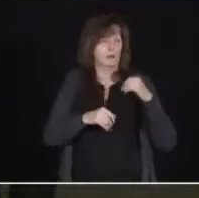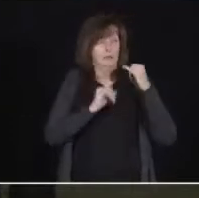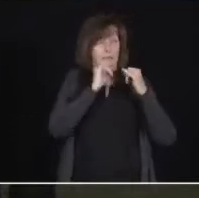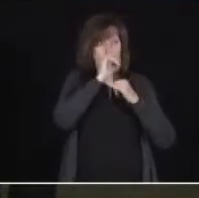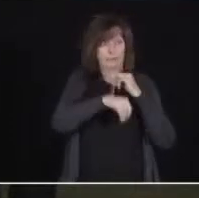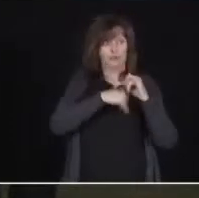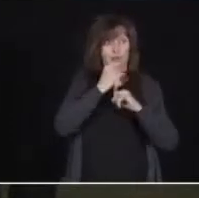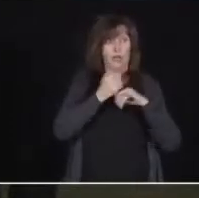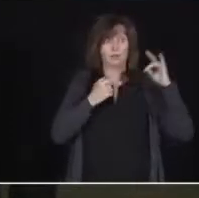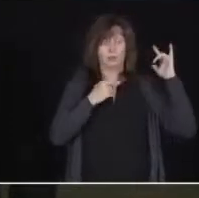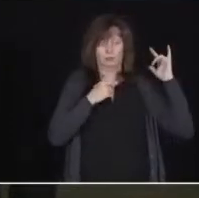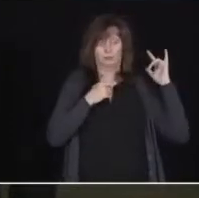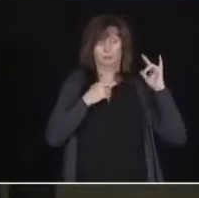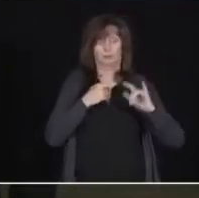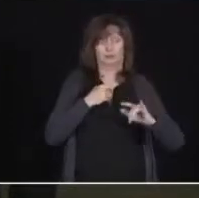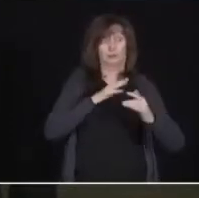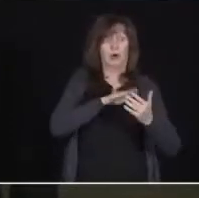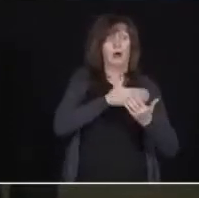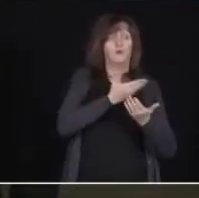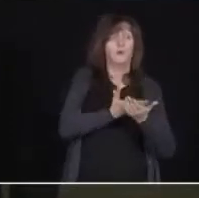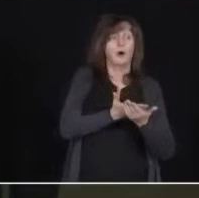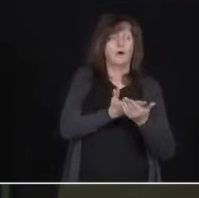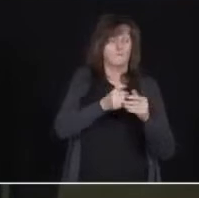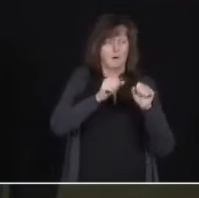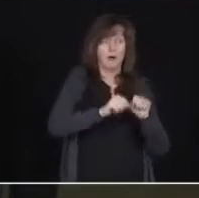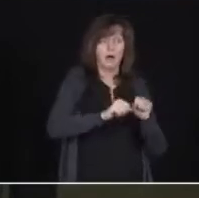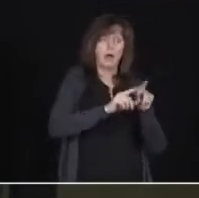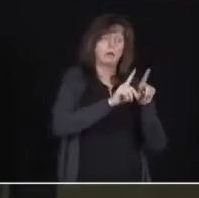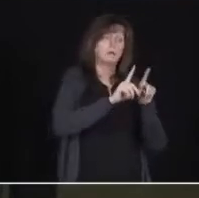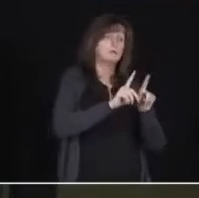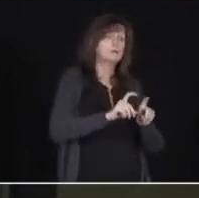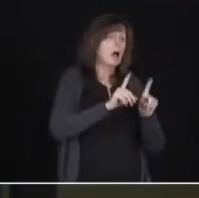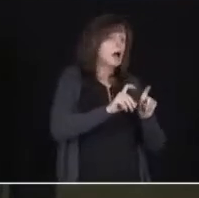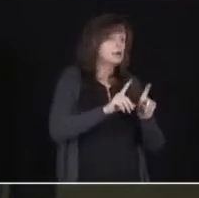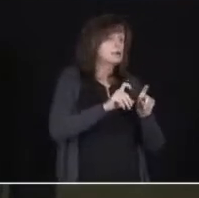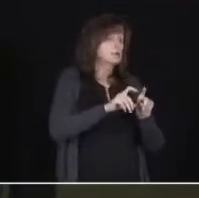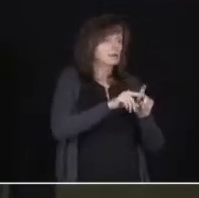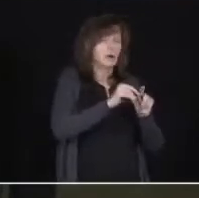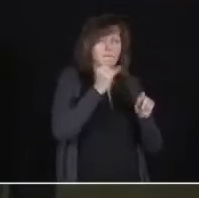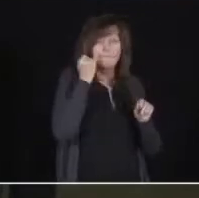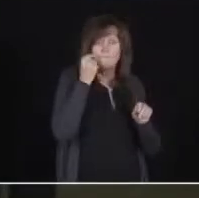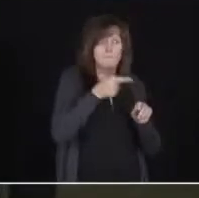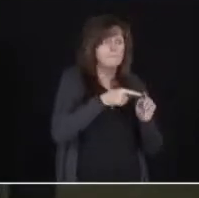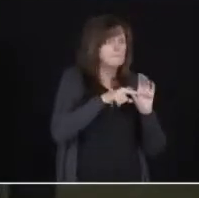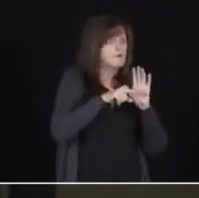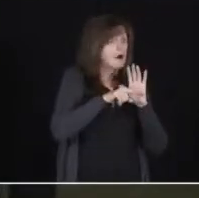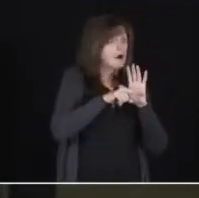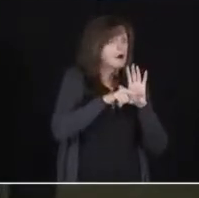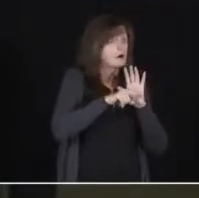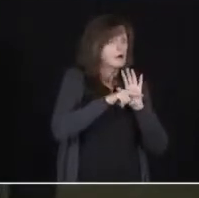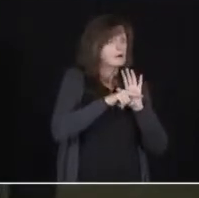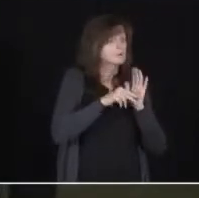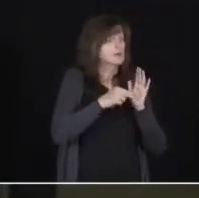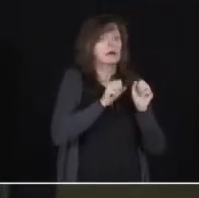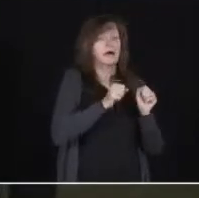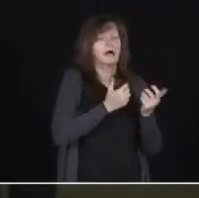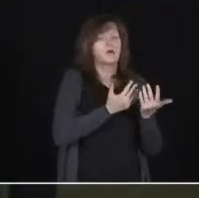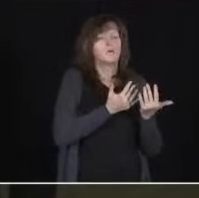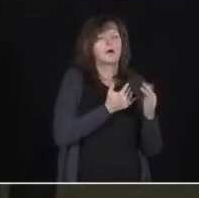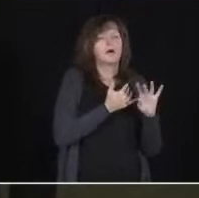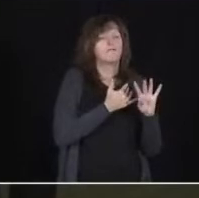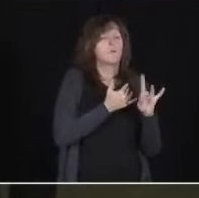the border, and if they test negative within 48 hours, they won't have to quarantine. We know that Toronto Pearson